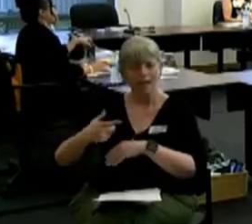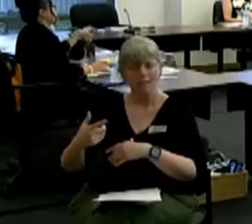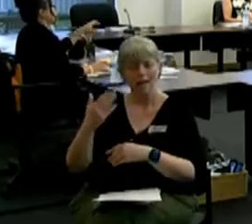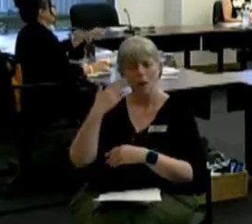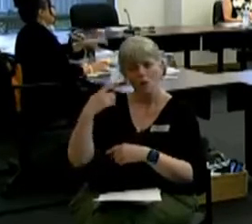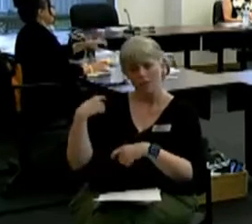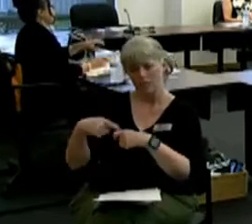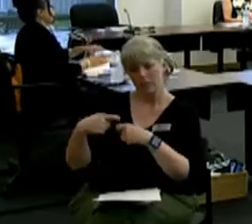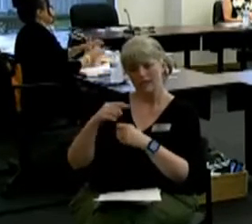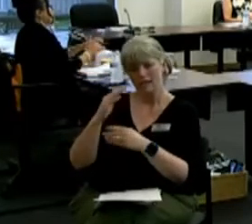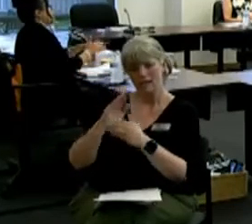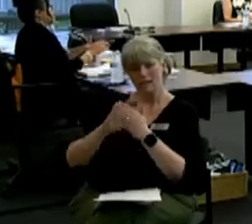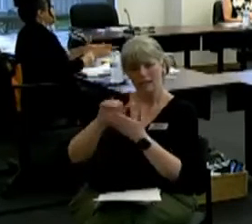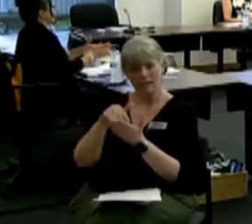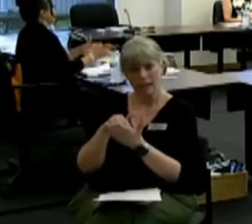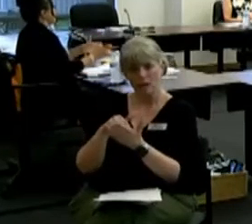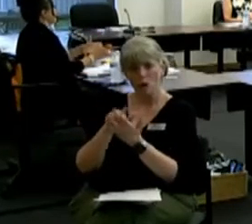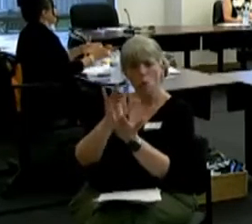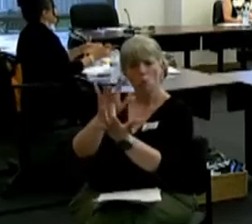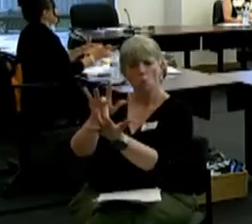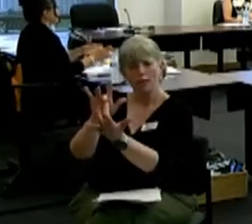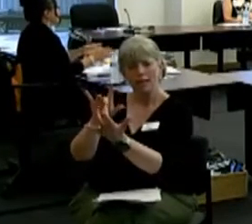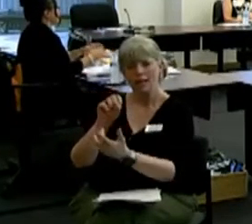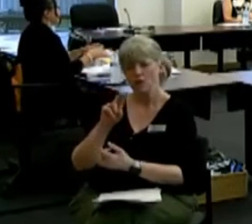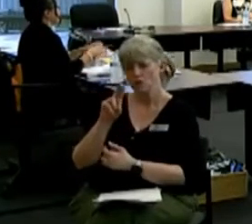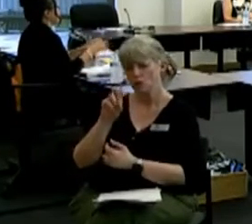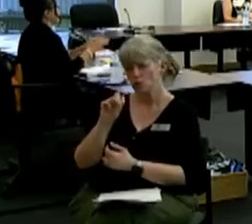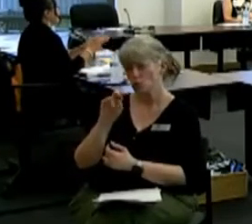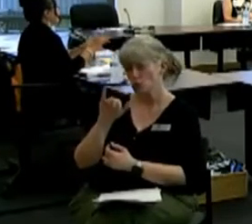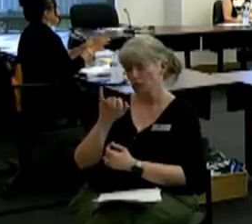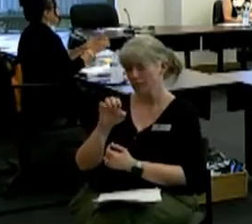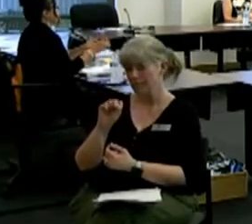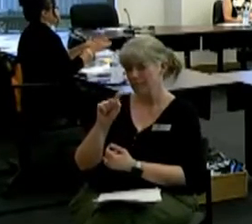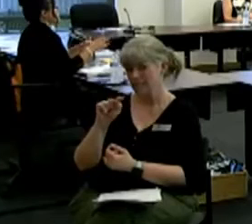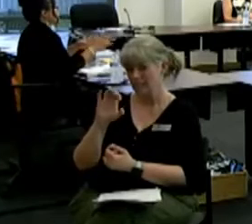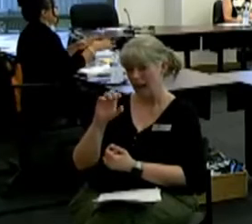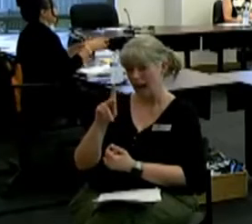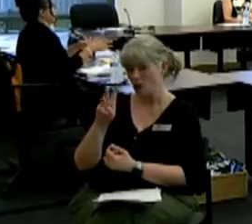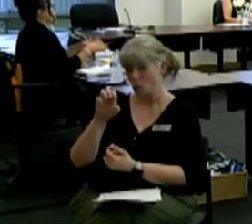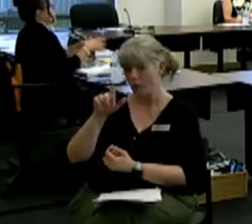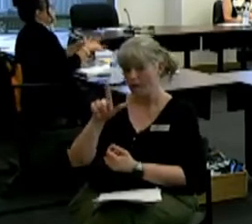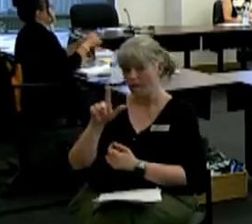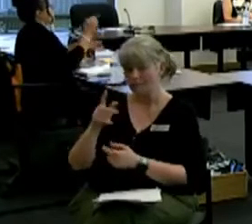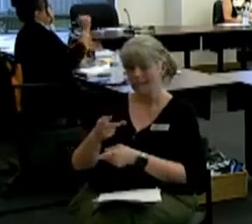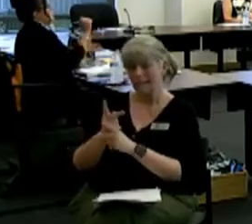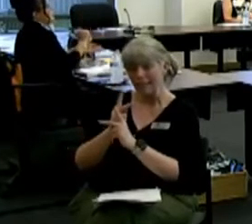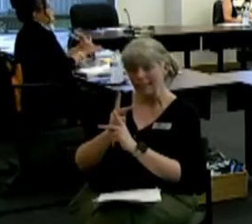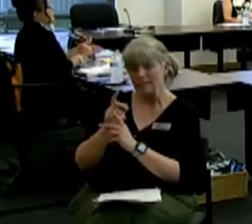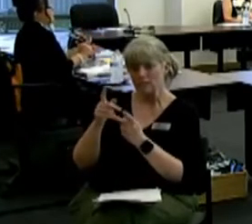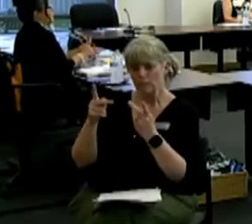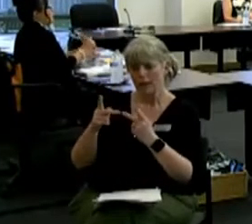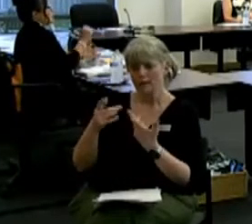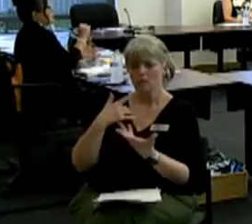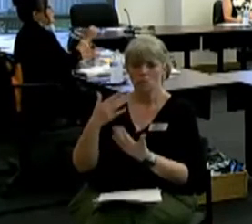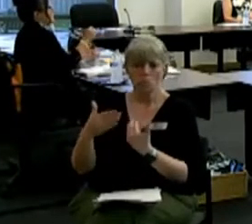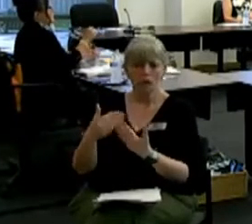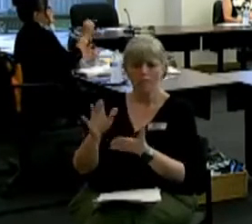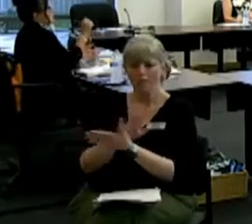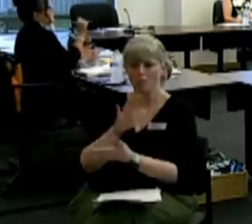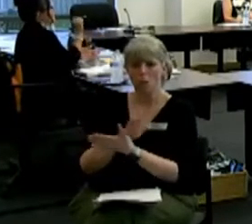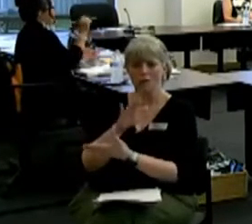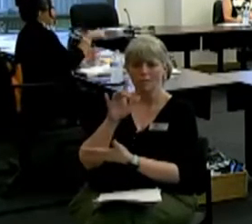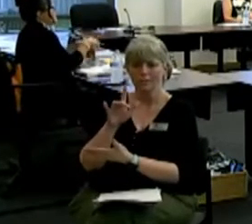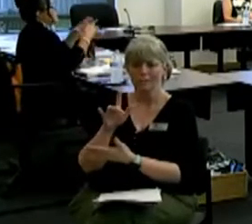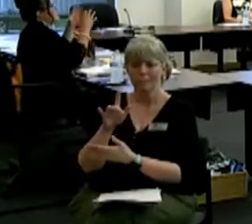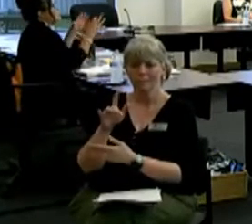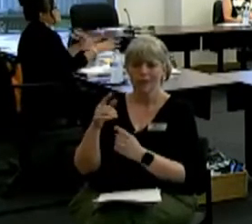know the Spanish Center reached out to, I think, Susie Stockwell to lease space or, you know, fill out whatever forms, cross the